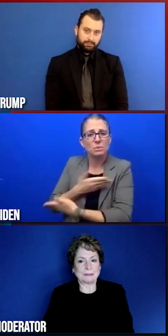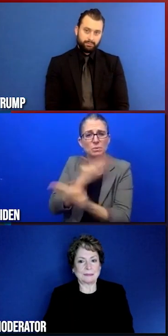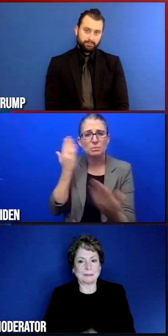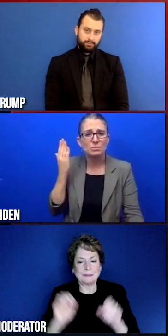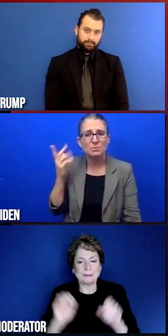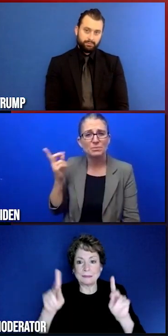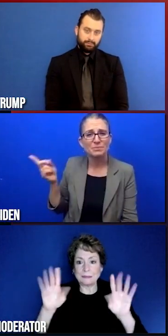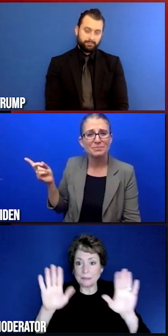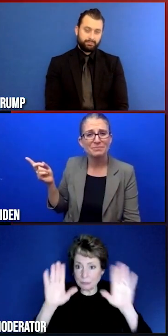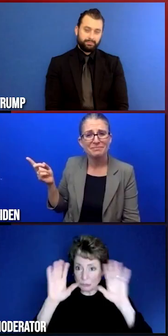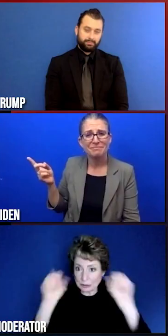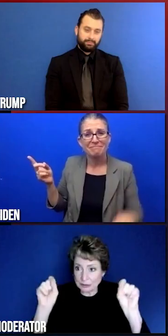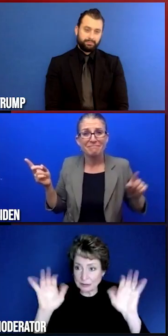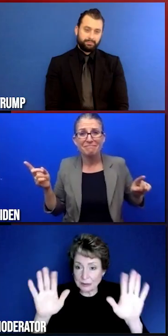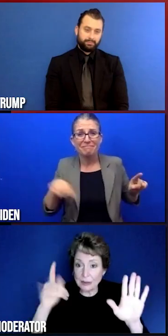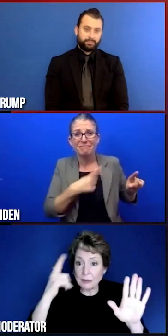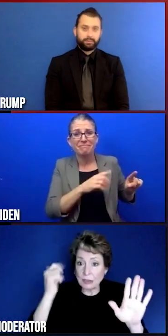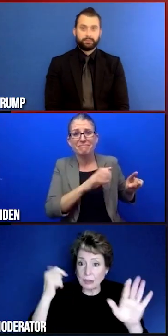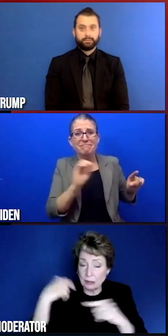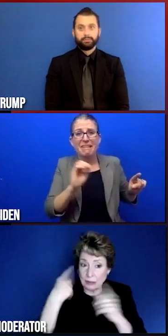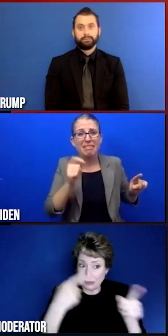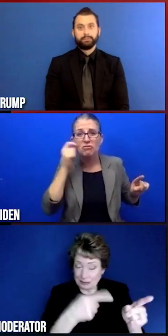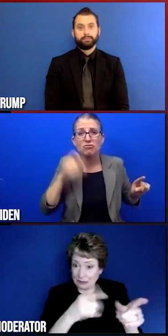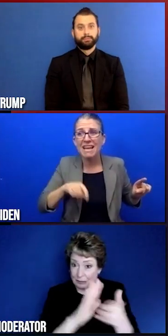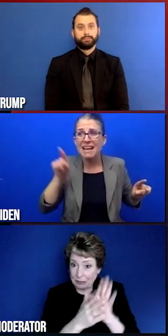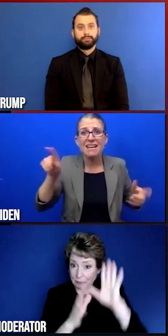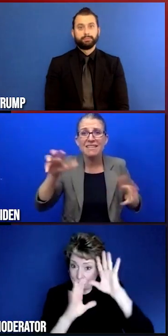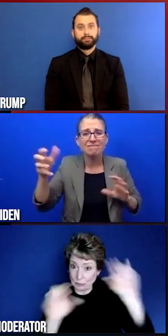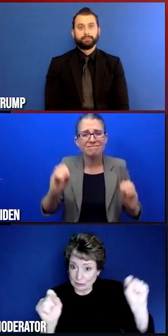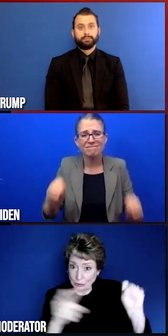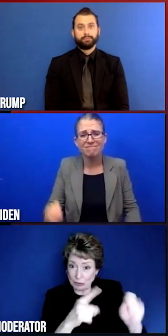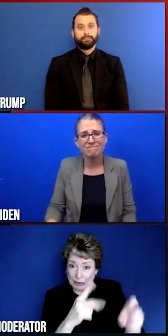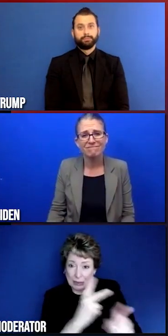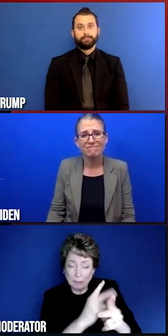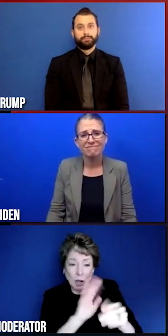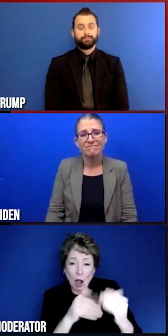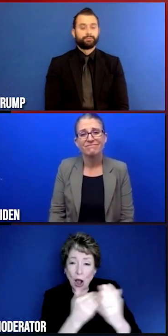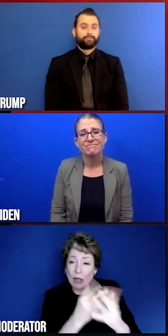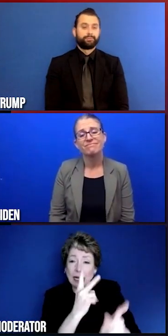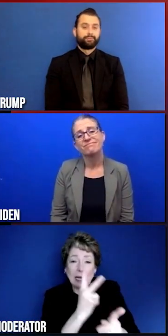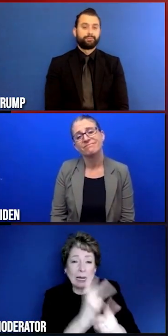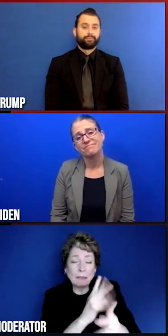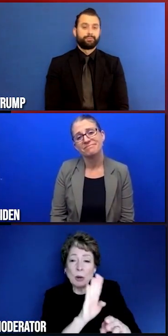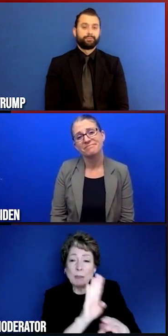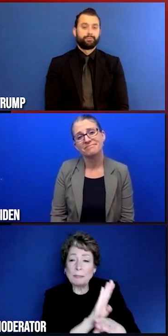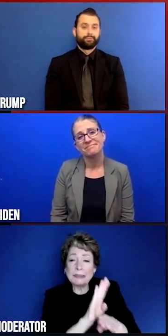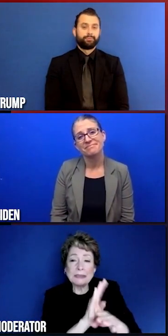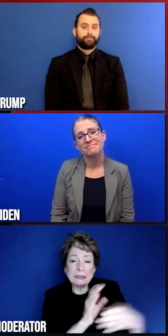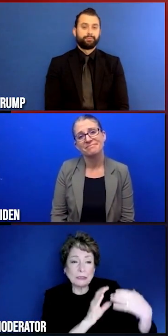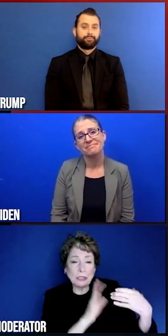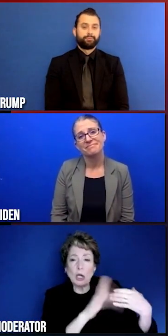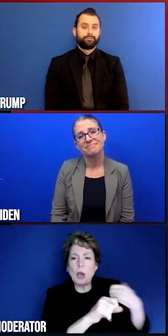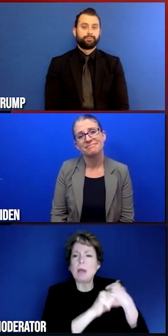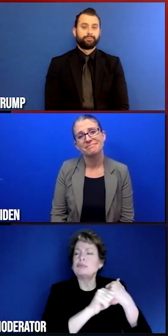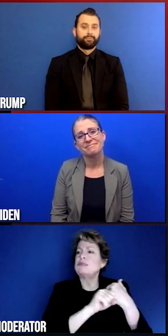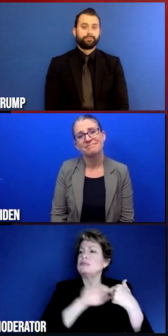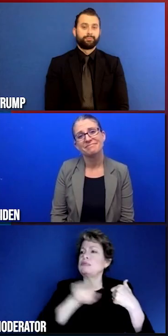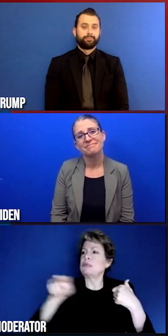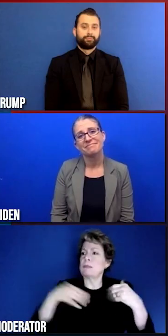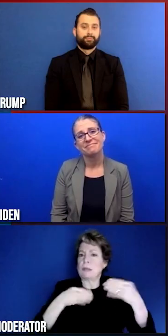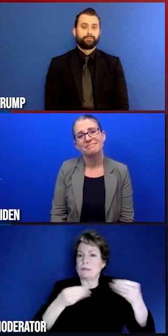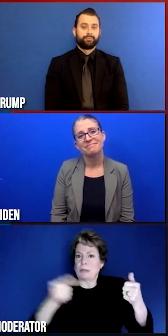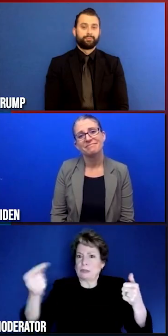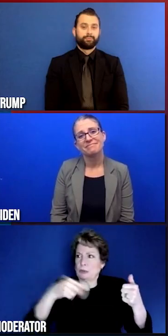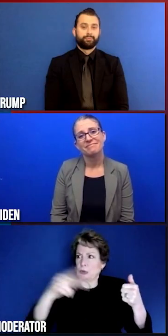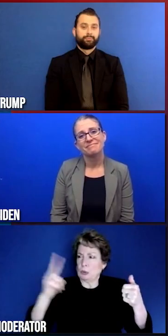never divested from your business. You've personally promoted your properties abroad. A report this week, which was referenced, does indicate that your company